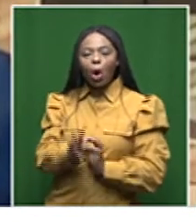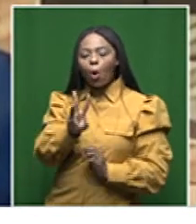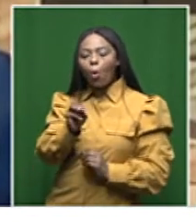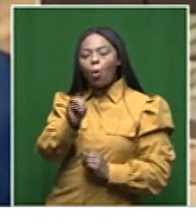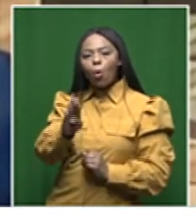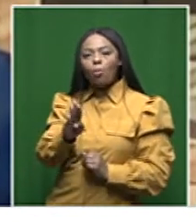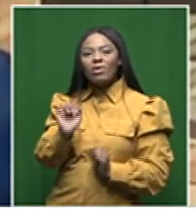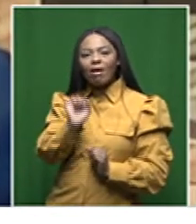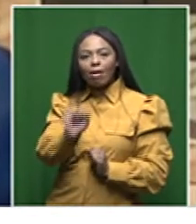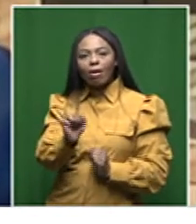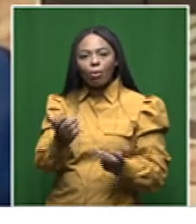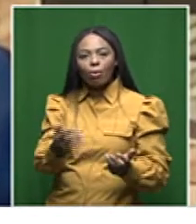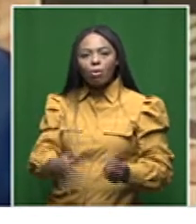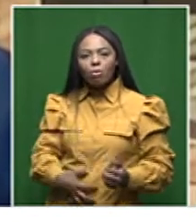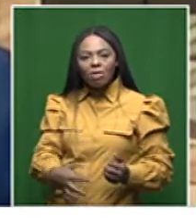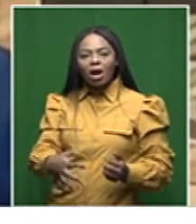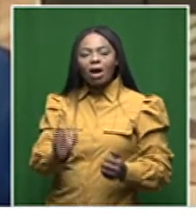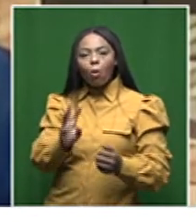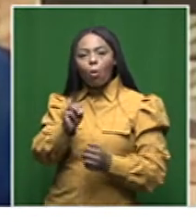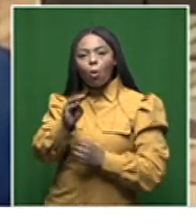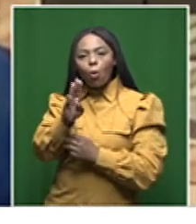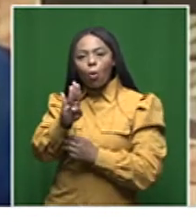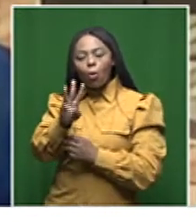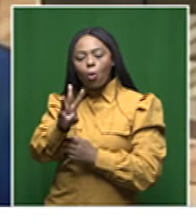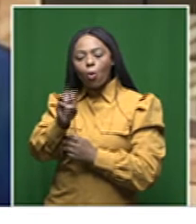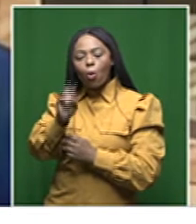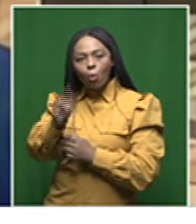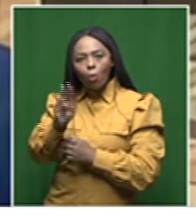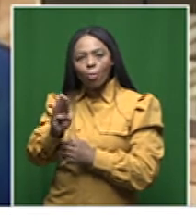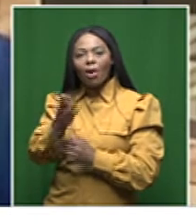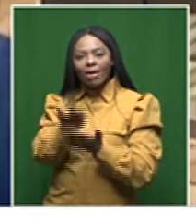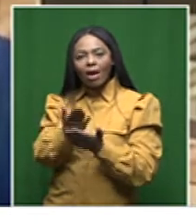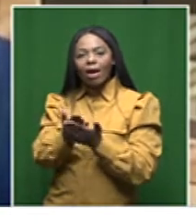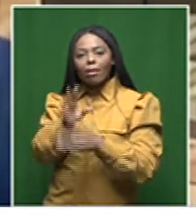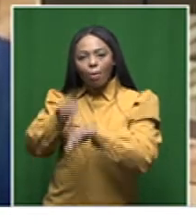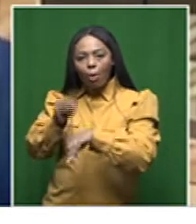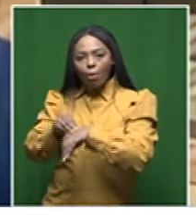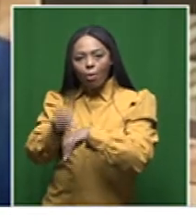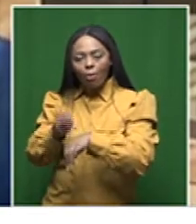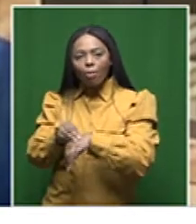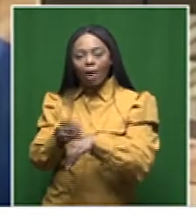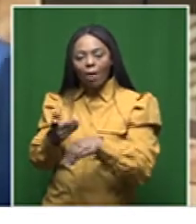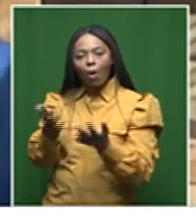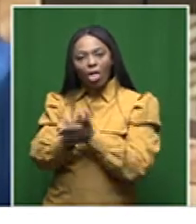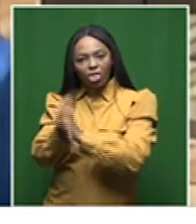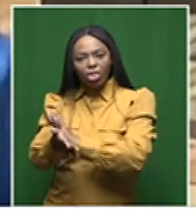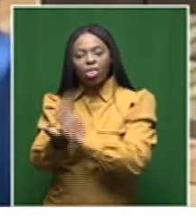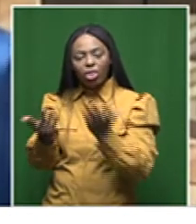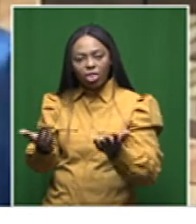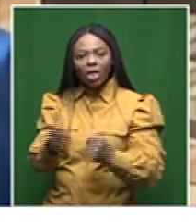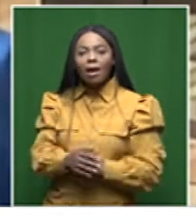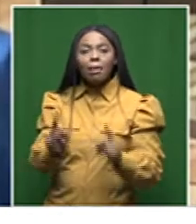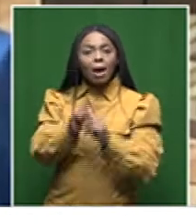being damaged in that space. So it's very critical to have that kind of insight, especially as an individual. But many of our people